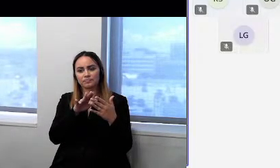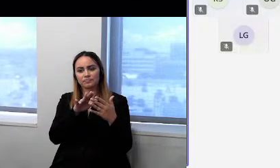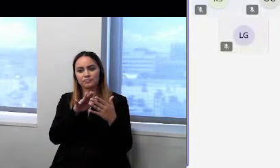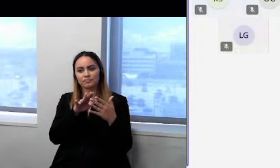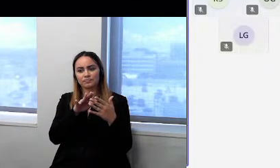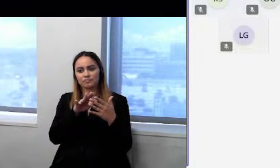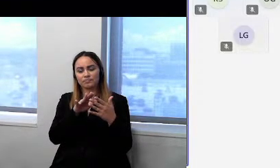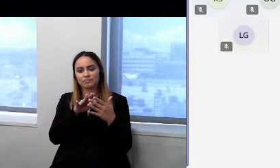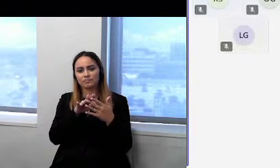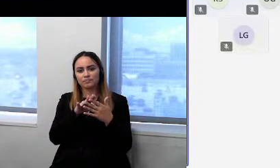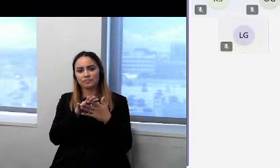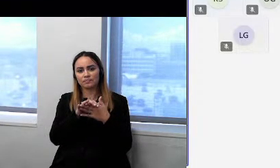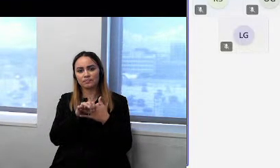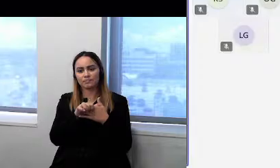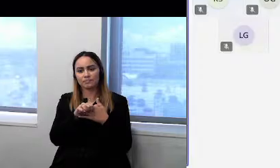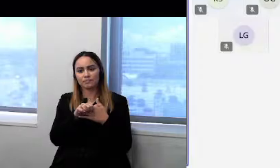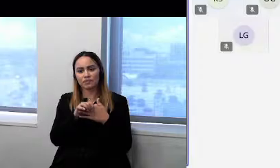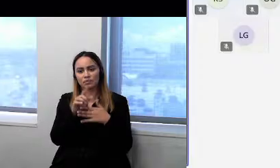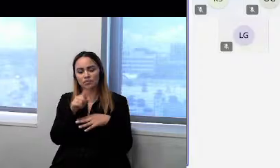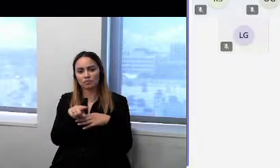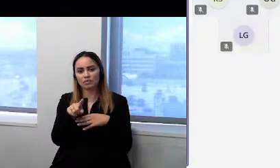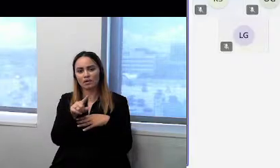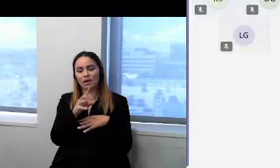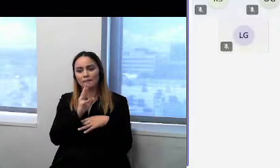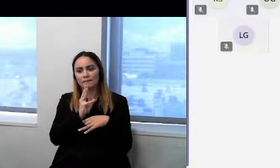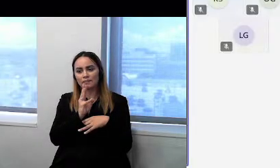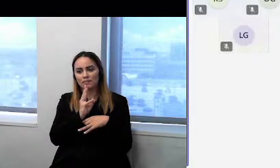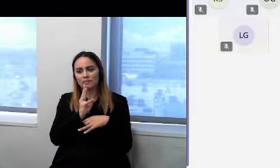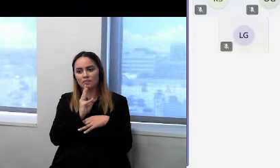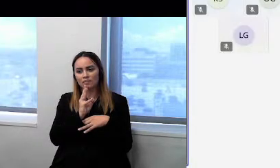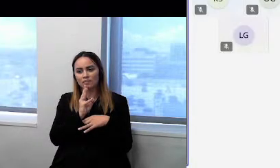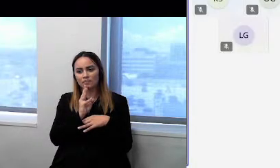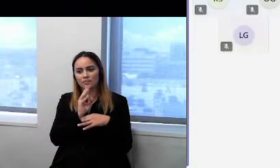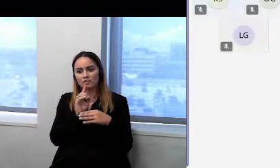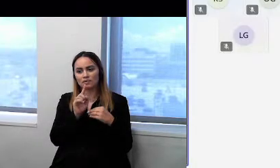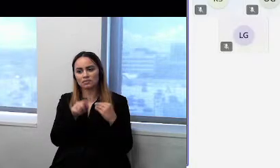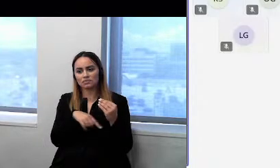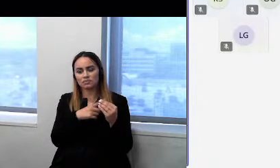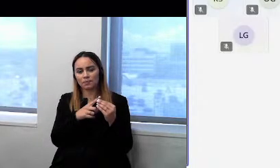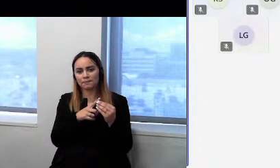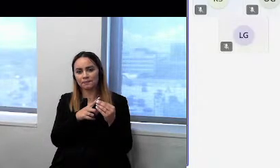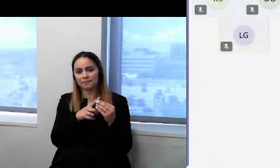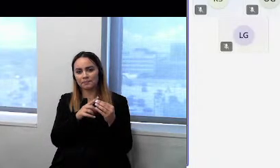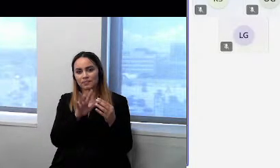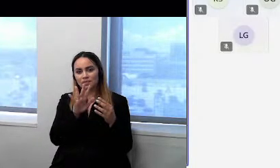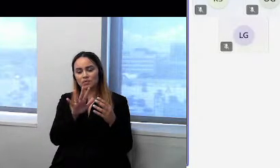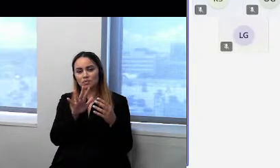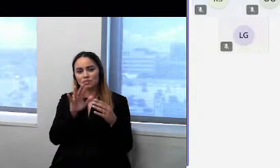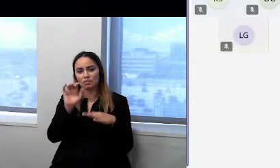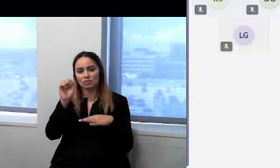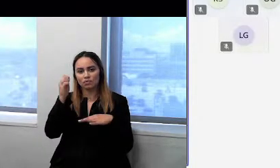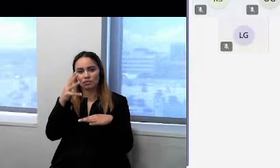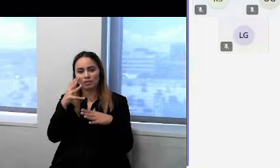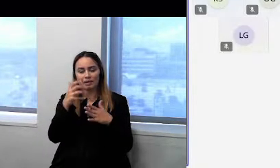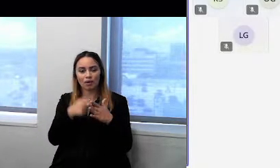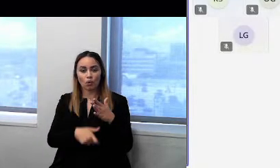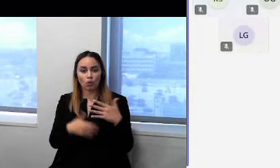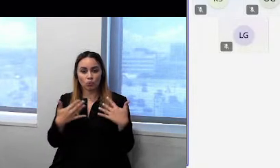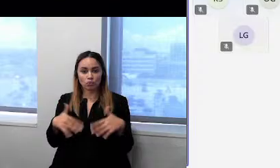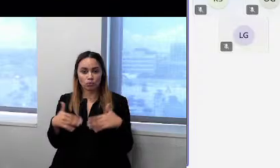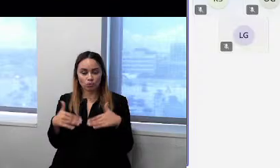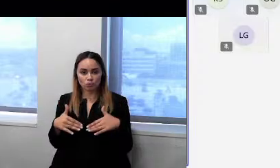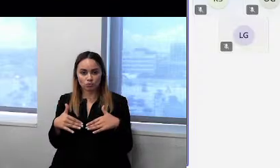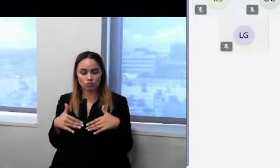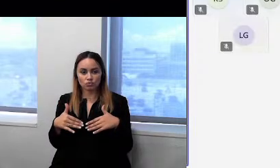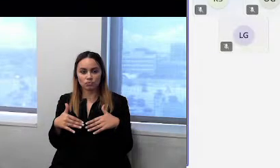problem, you sort of hinted that this problem at renewable energy might be causing it. Just get to the question, sir.